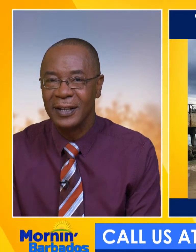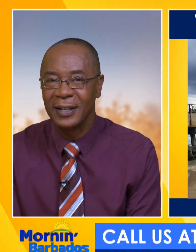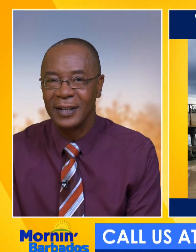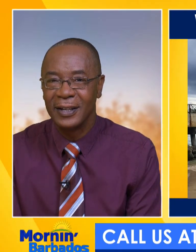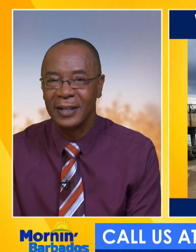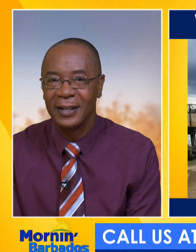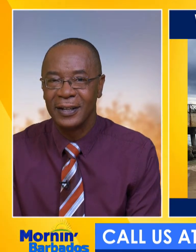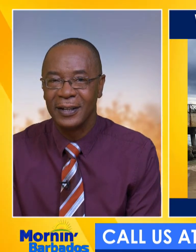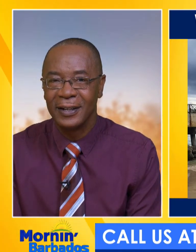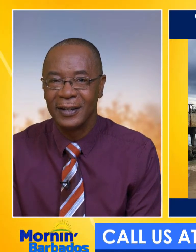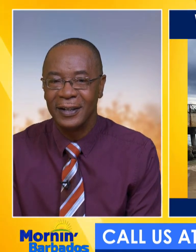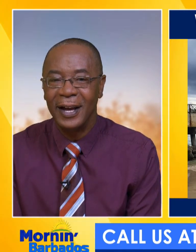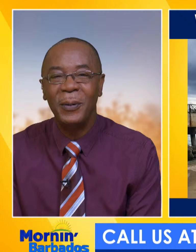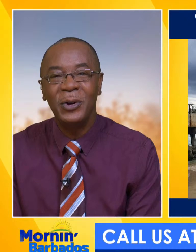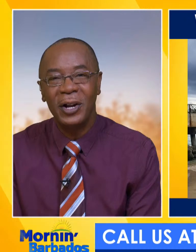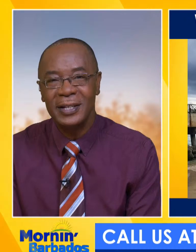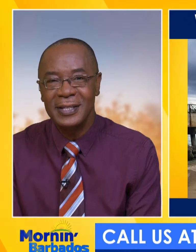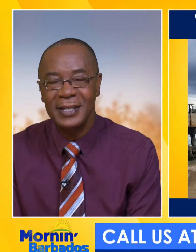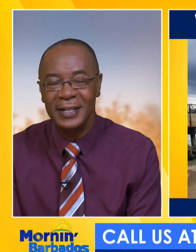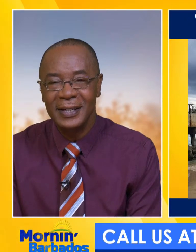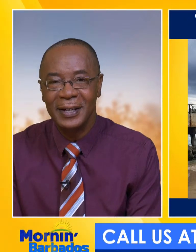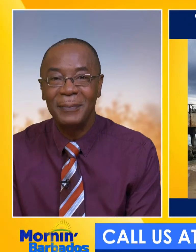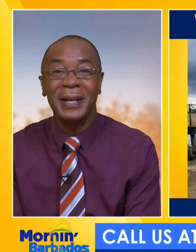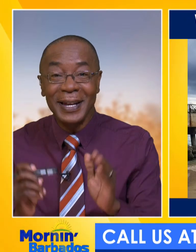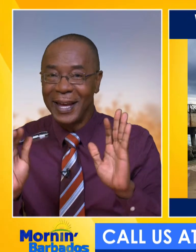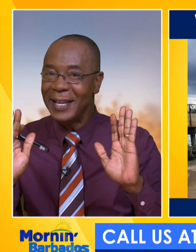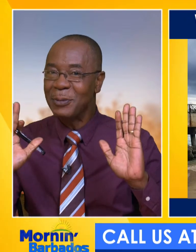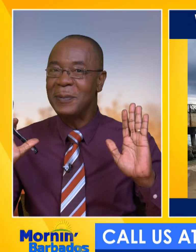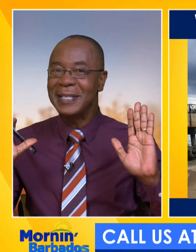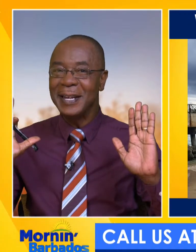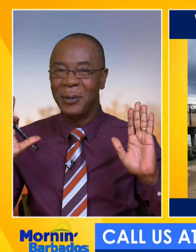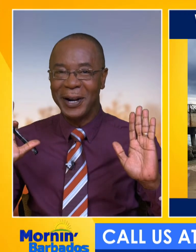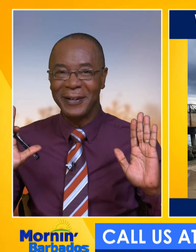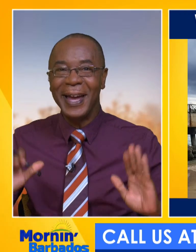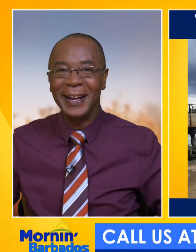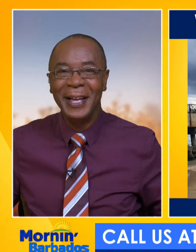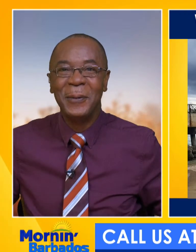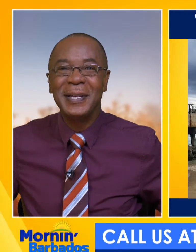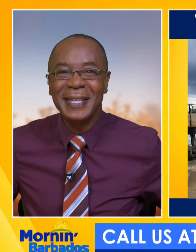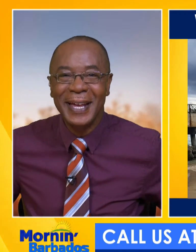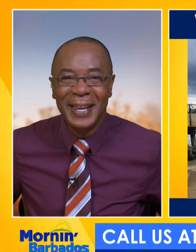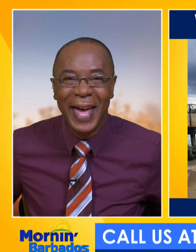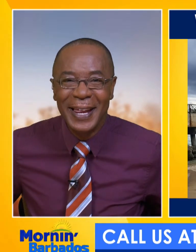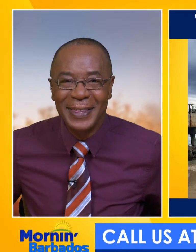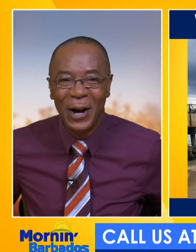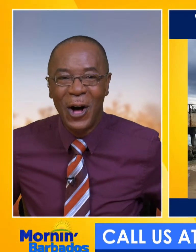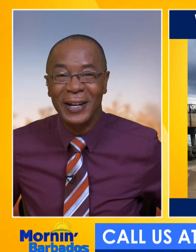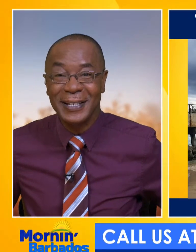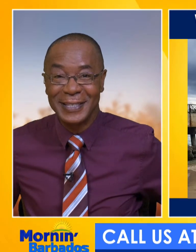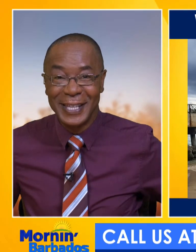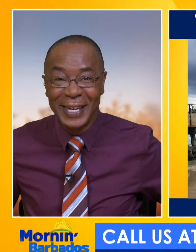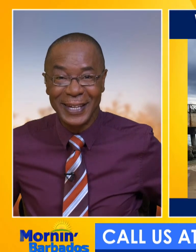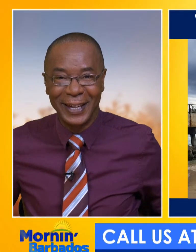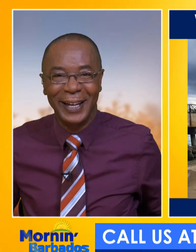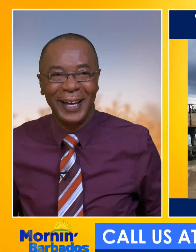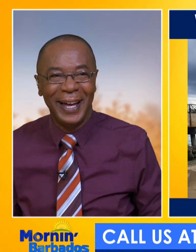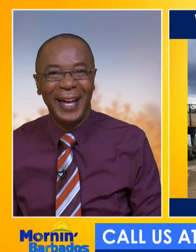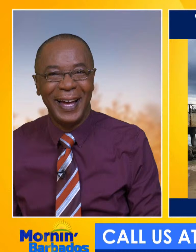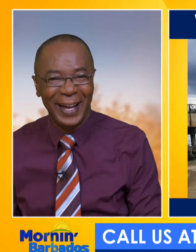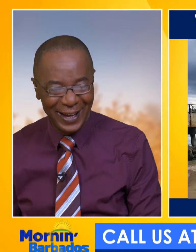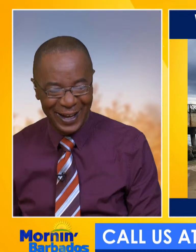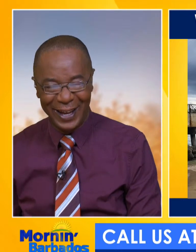coffee? Yes. And what you call it, tea? But then again, that's what we say in the morning, right? We say that anything hot is